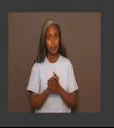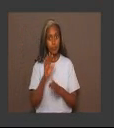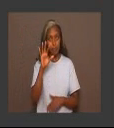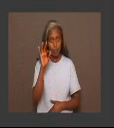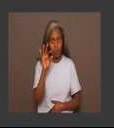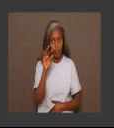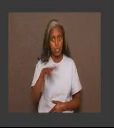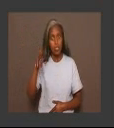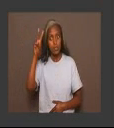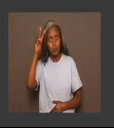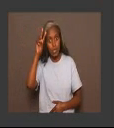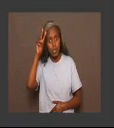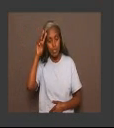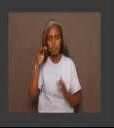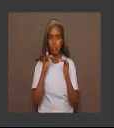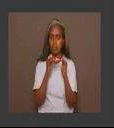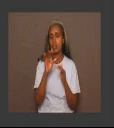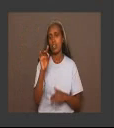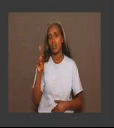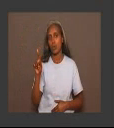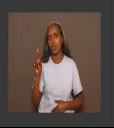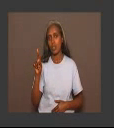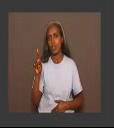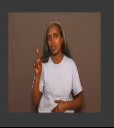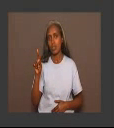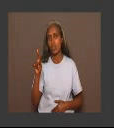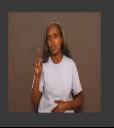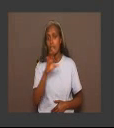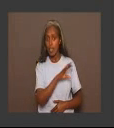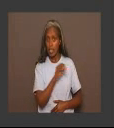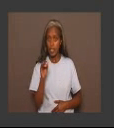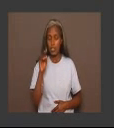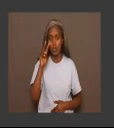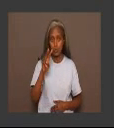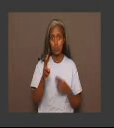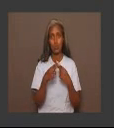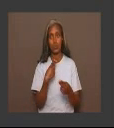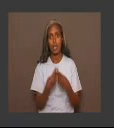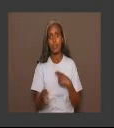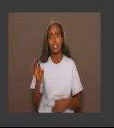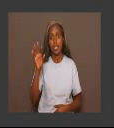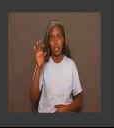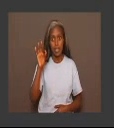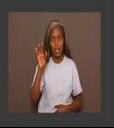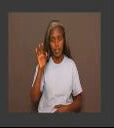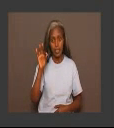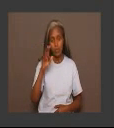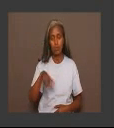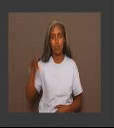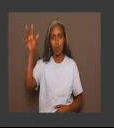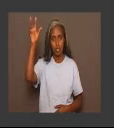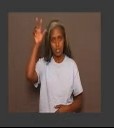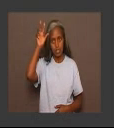9 squared is 81. And 2 times 9 to